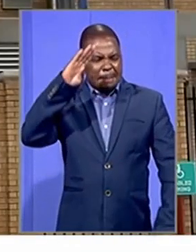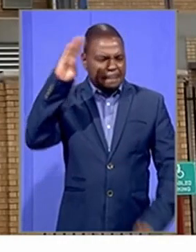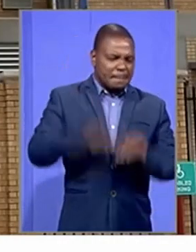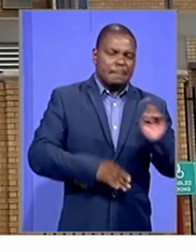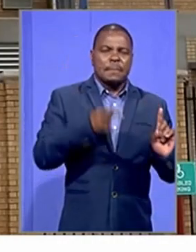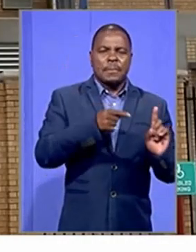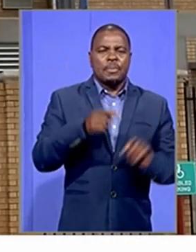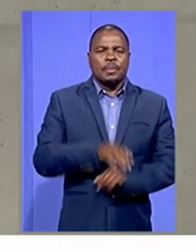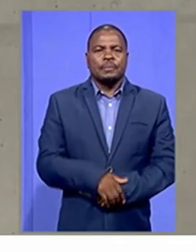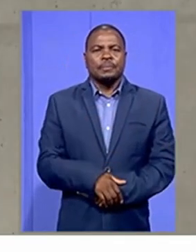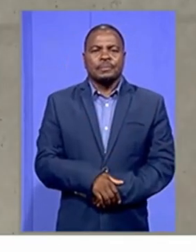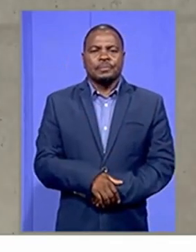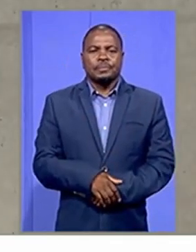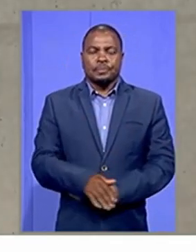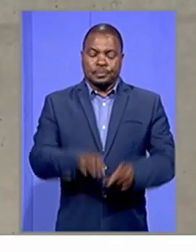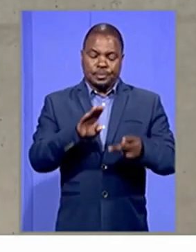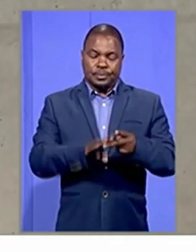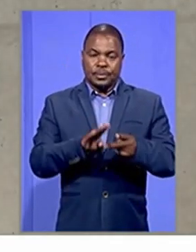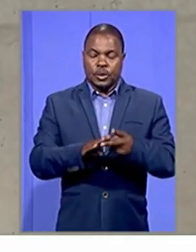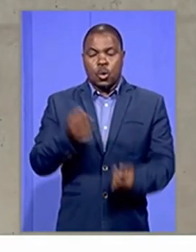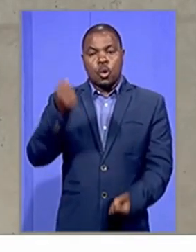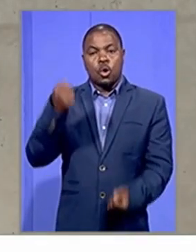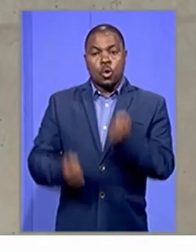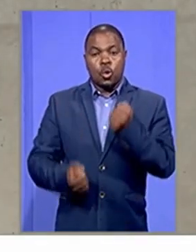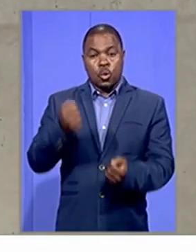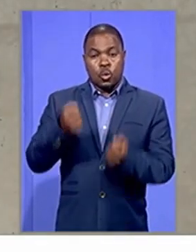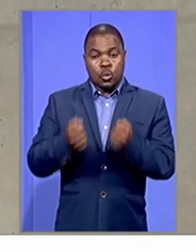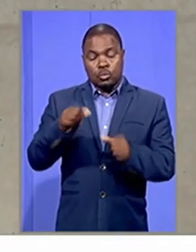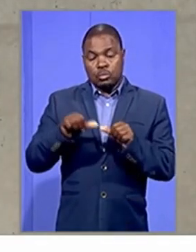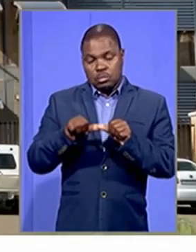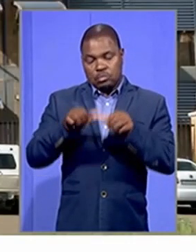gagametseng. Gabagare kgotlatshekelo e santse e